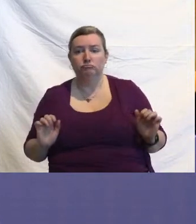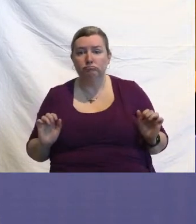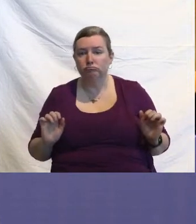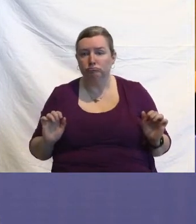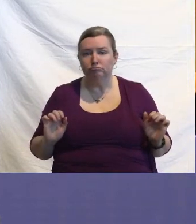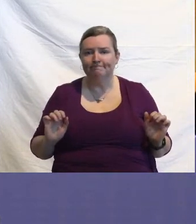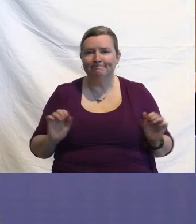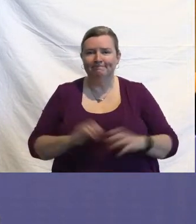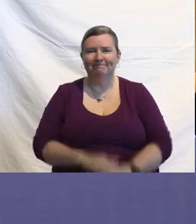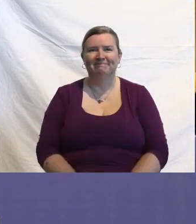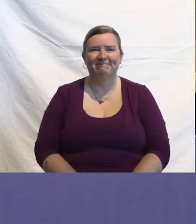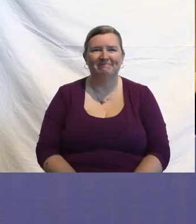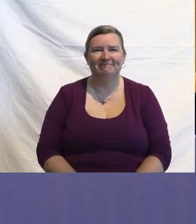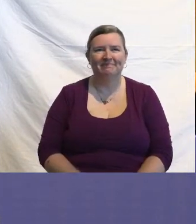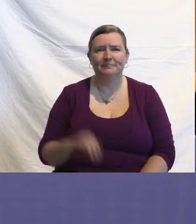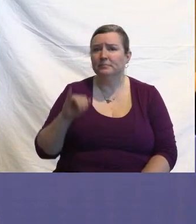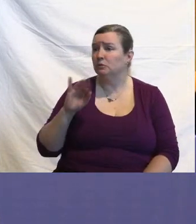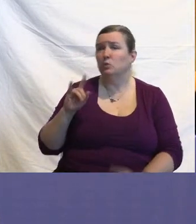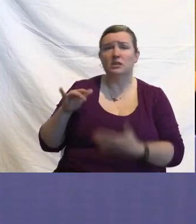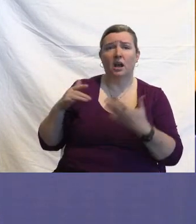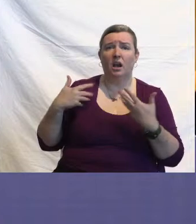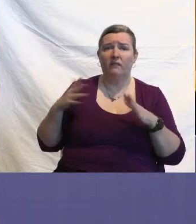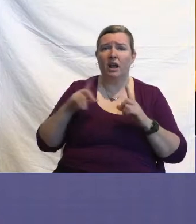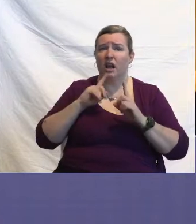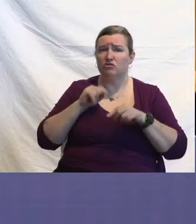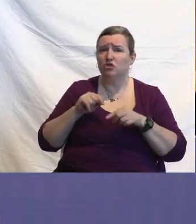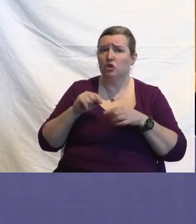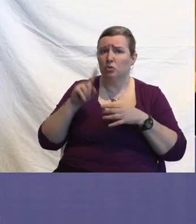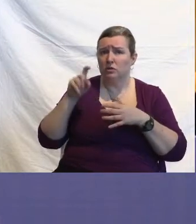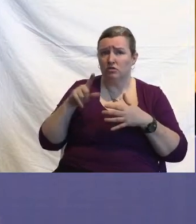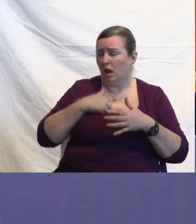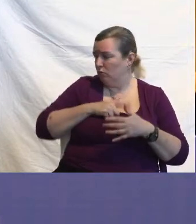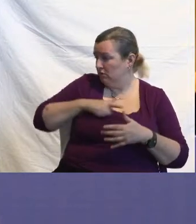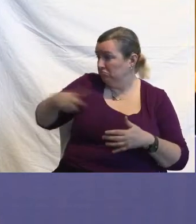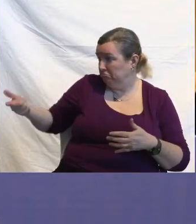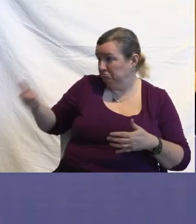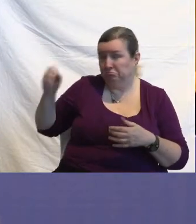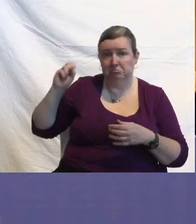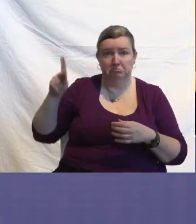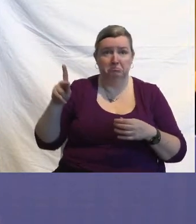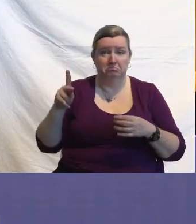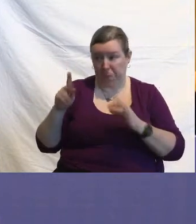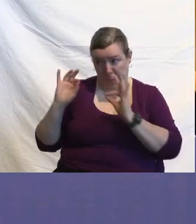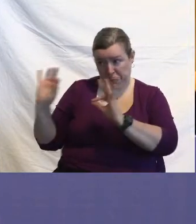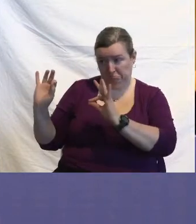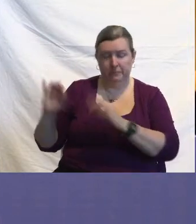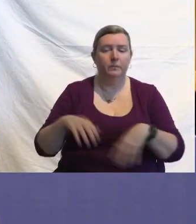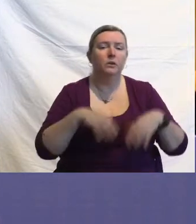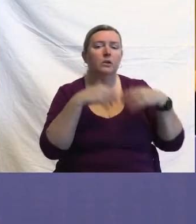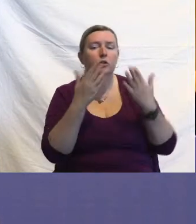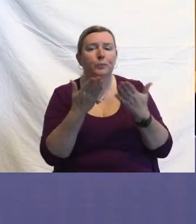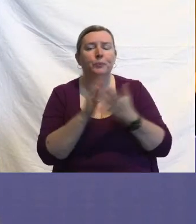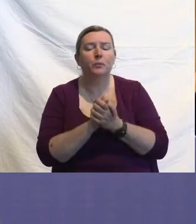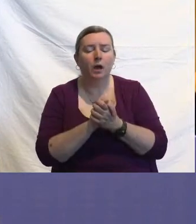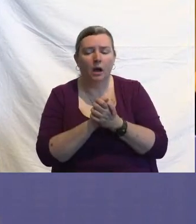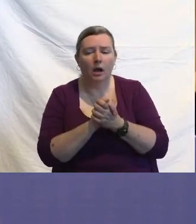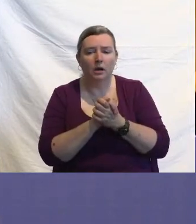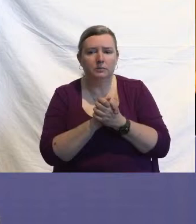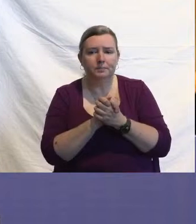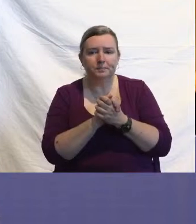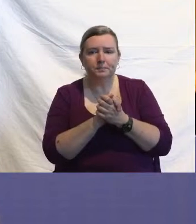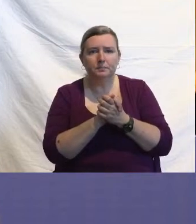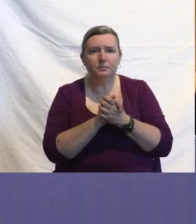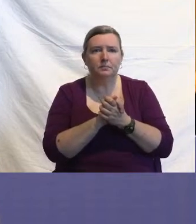Judy, let me take a shot at some of these and then throw it to you and Tina for good measure. Judy can tell